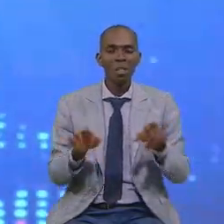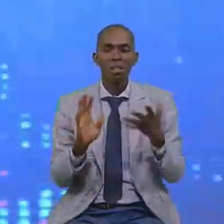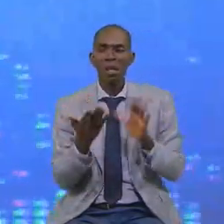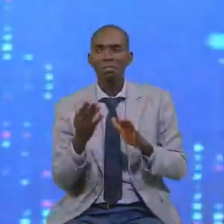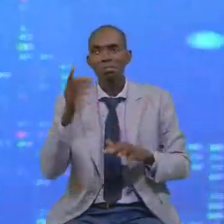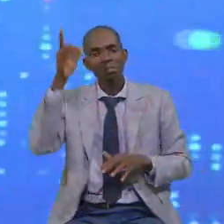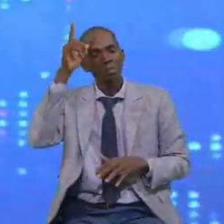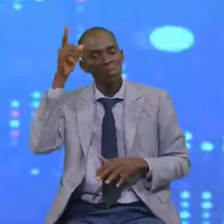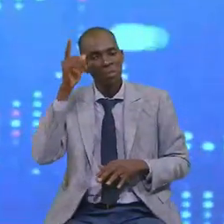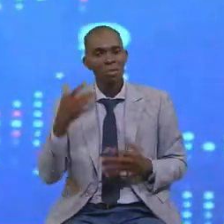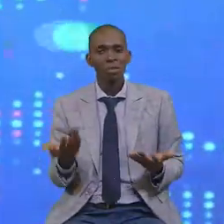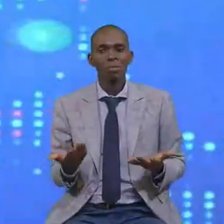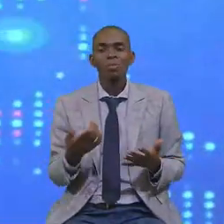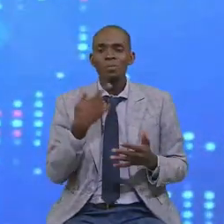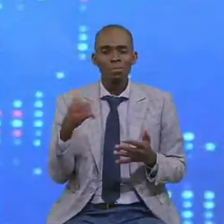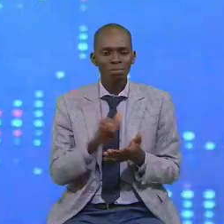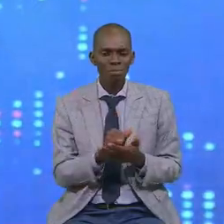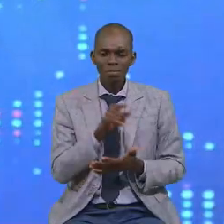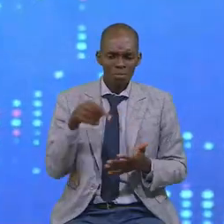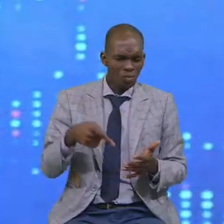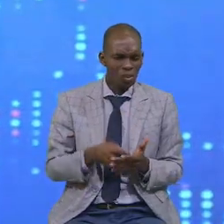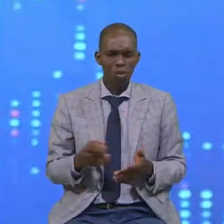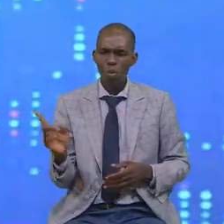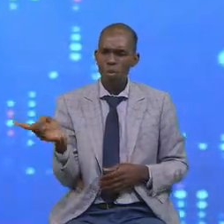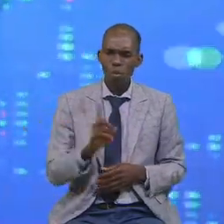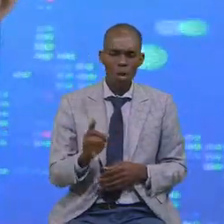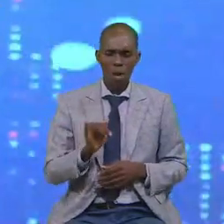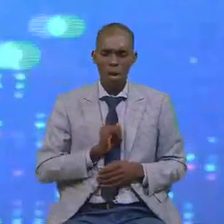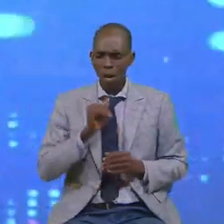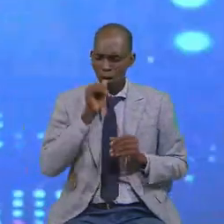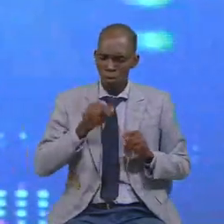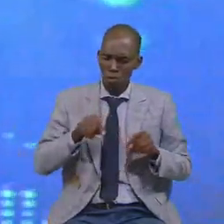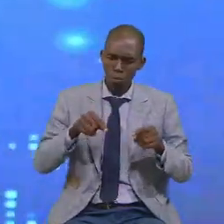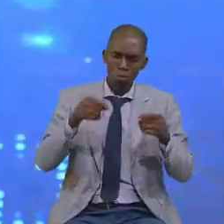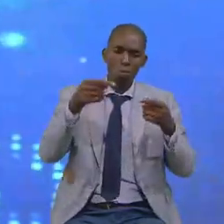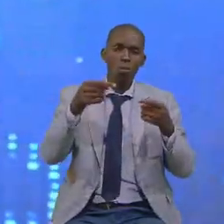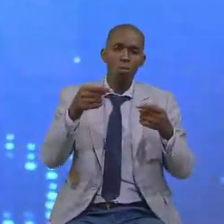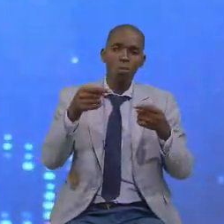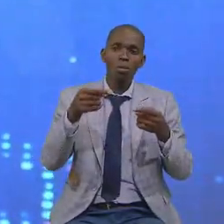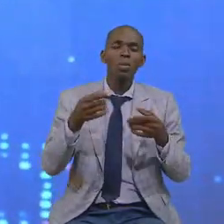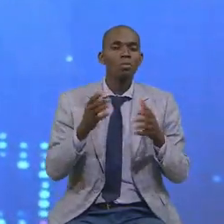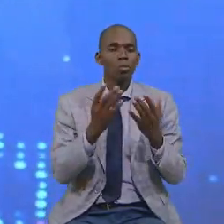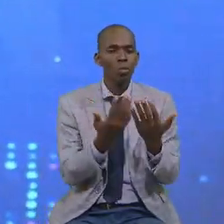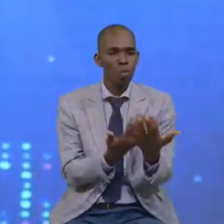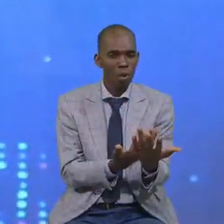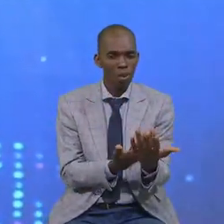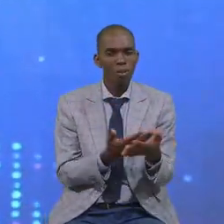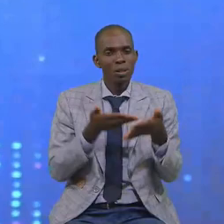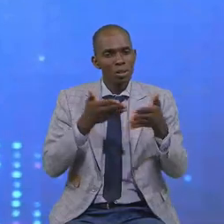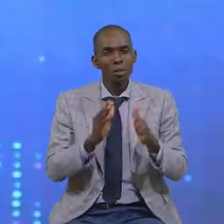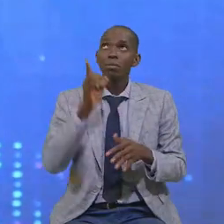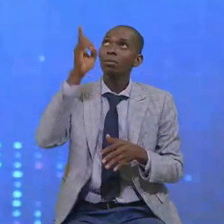say, this is where I'm going. Let God teach. Let